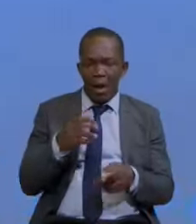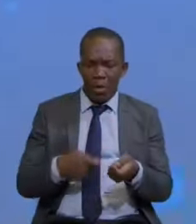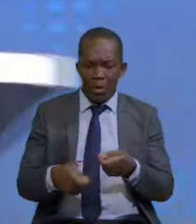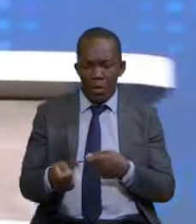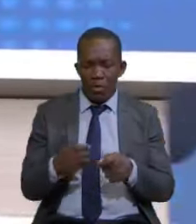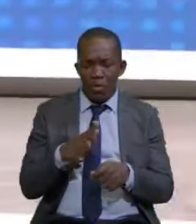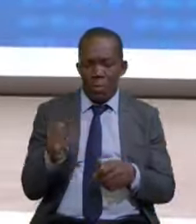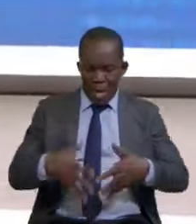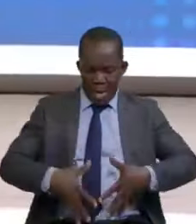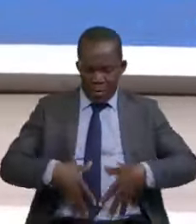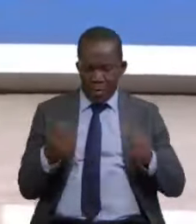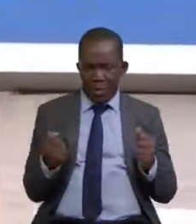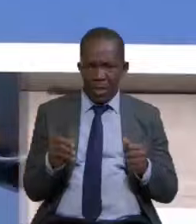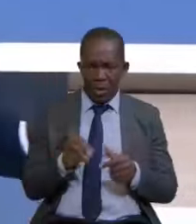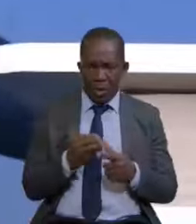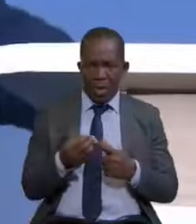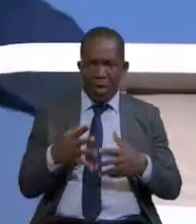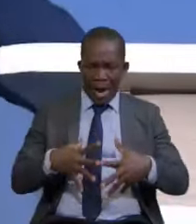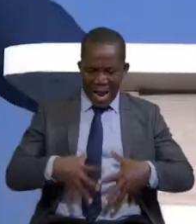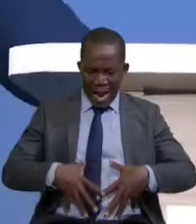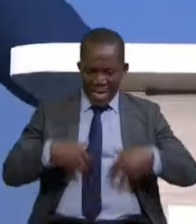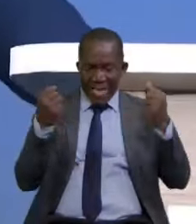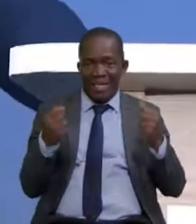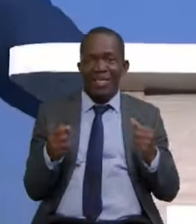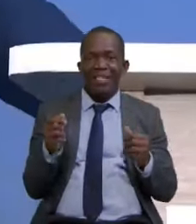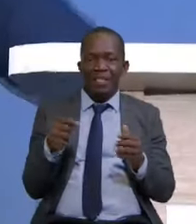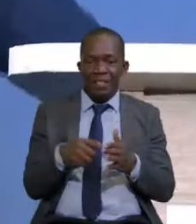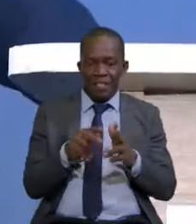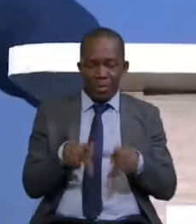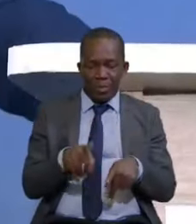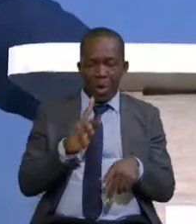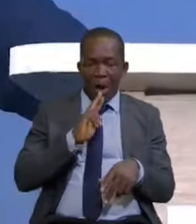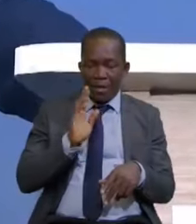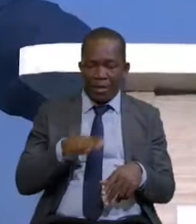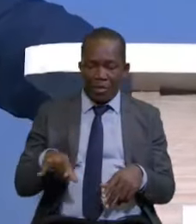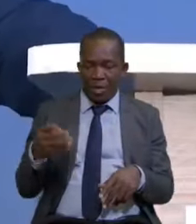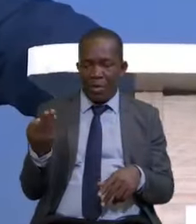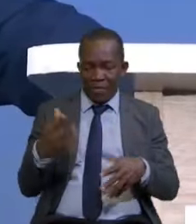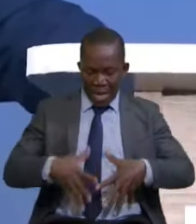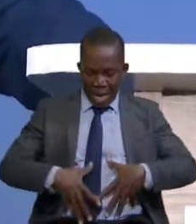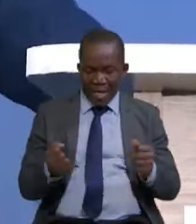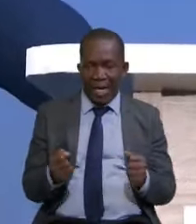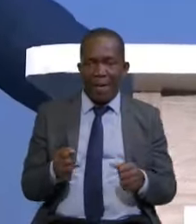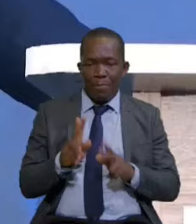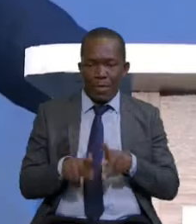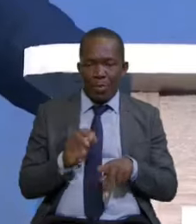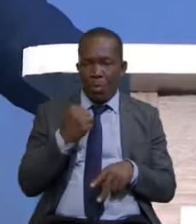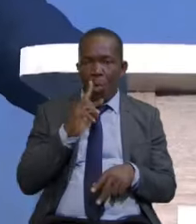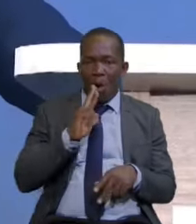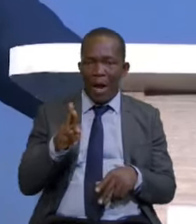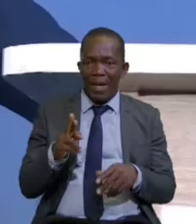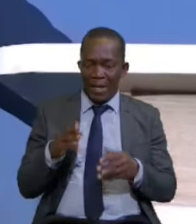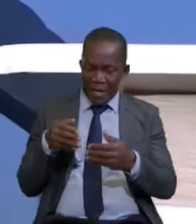and guided by anger, by animosity, they are the children of anger